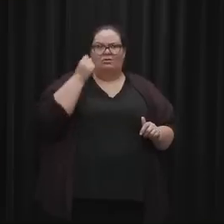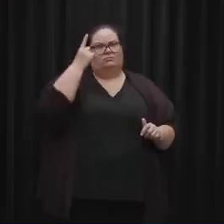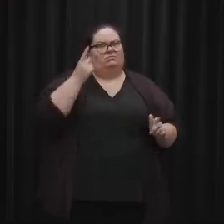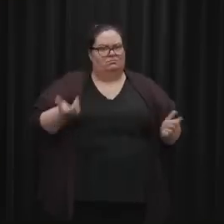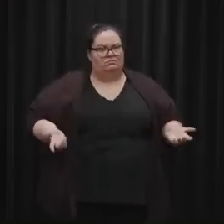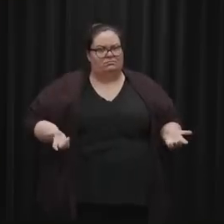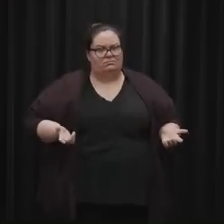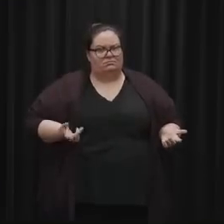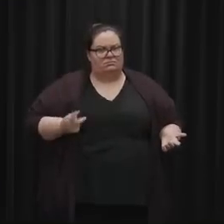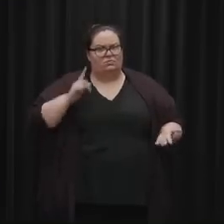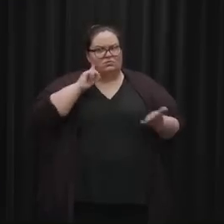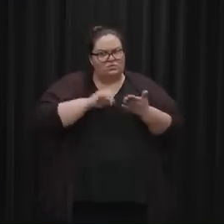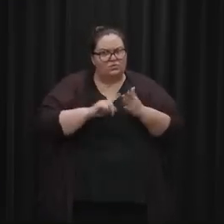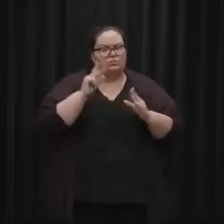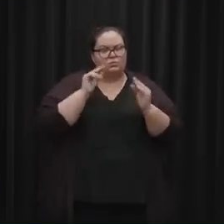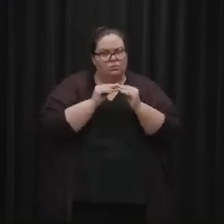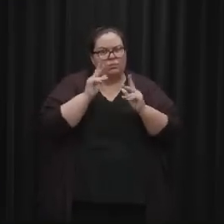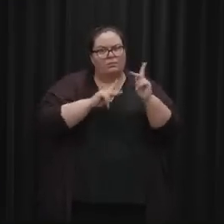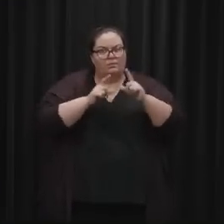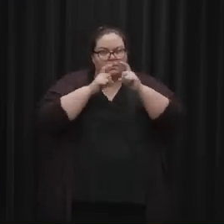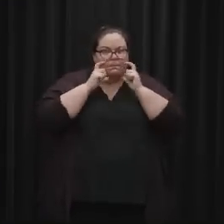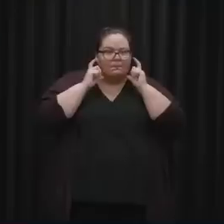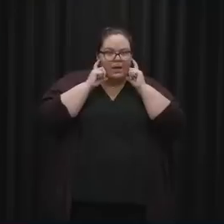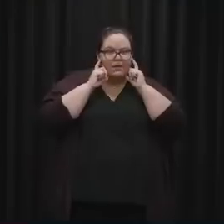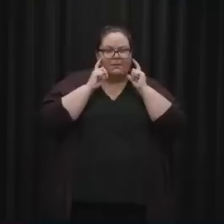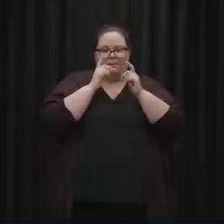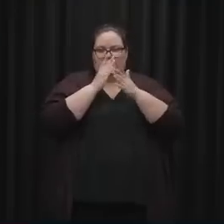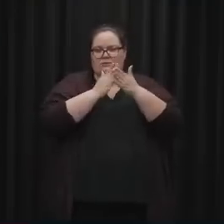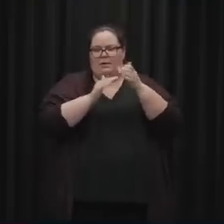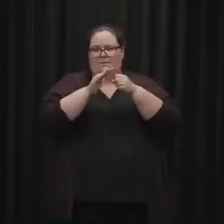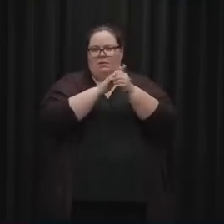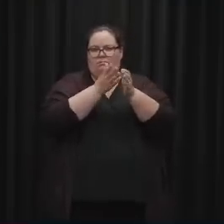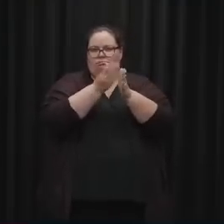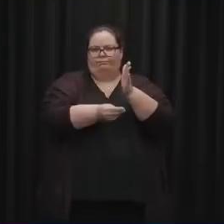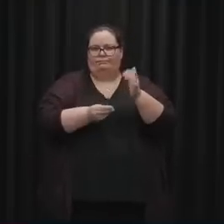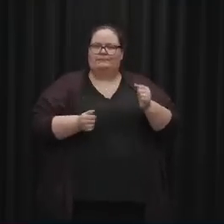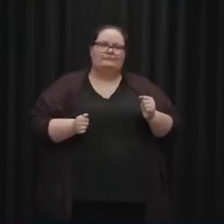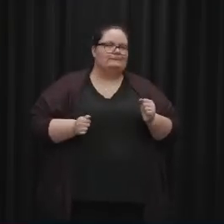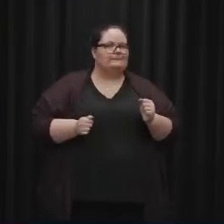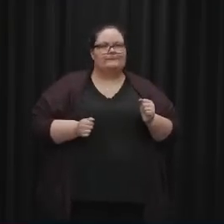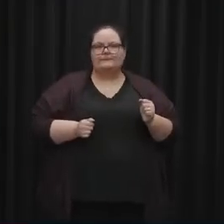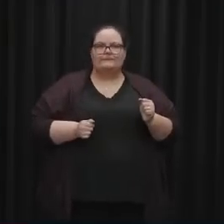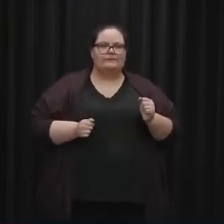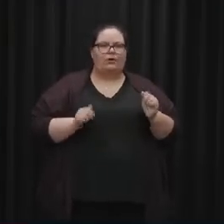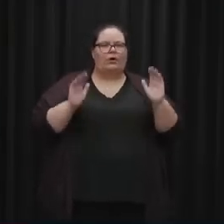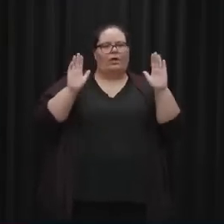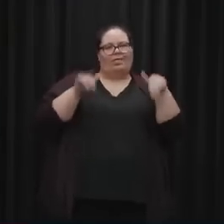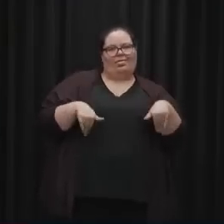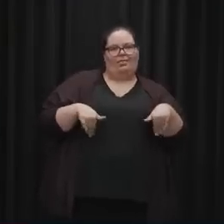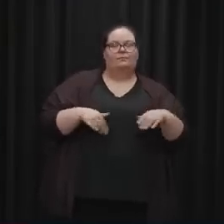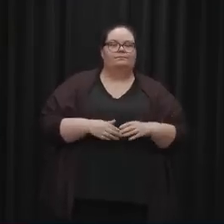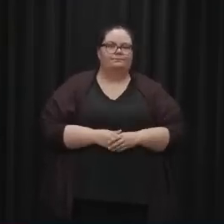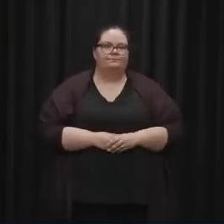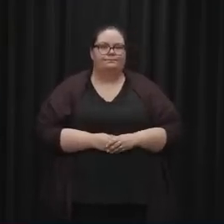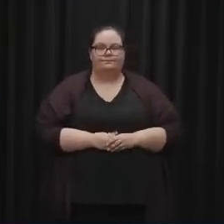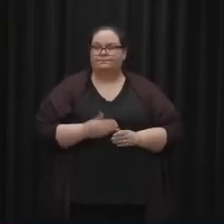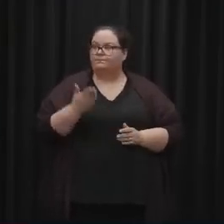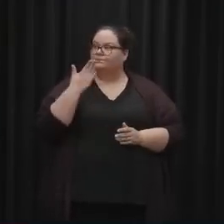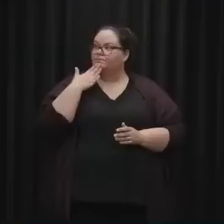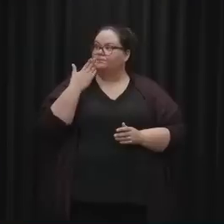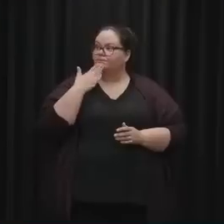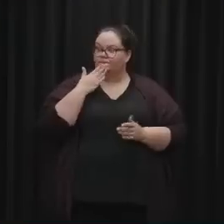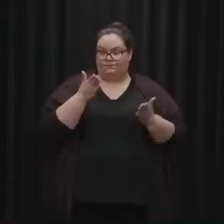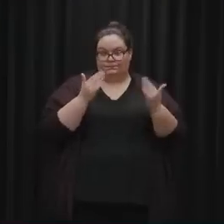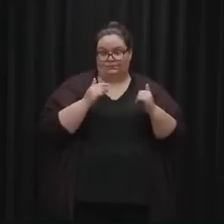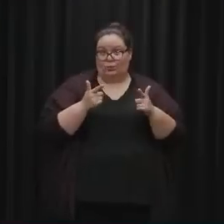that, but we've been seeing some pockets of, let's say, losing that focus. Thank you, Premier.